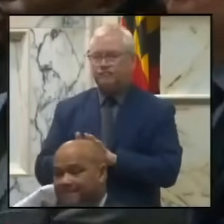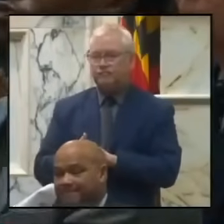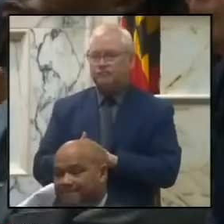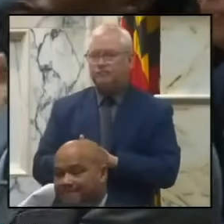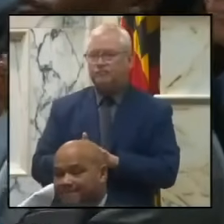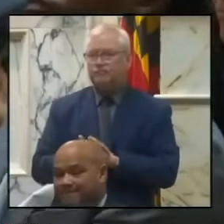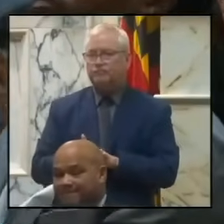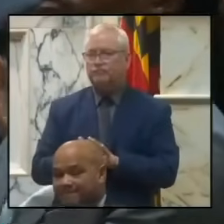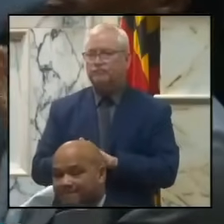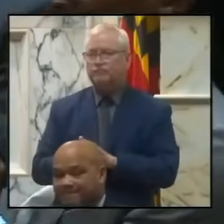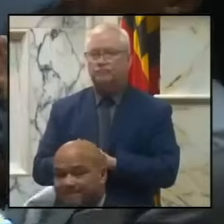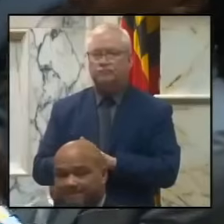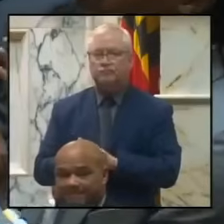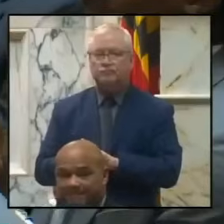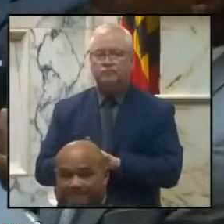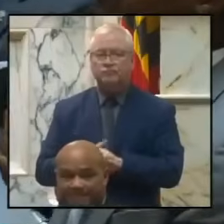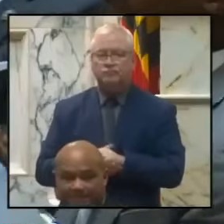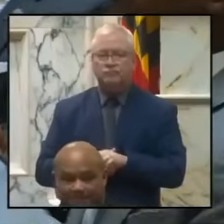Now,